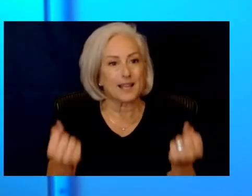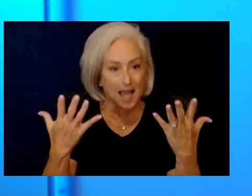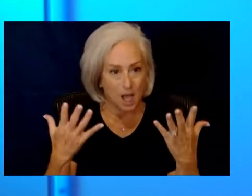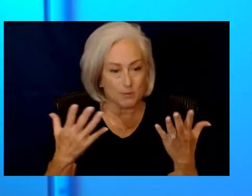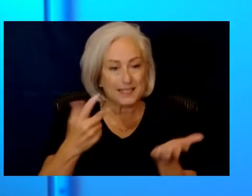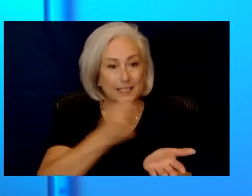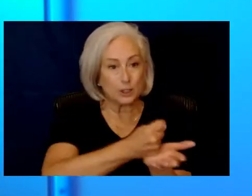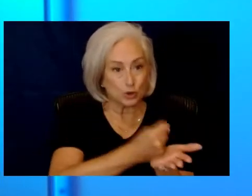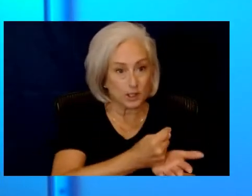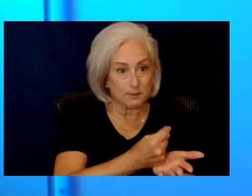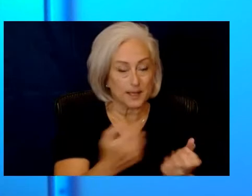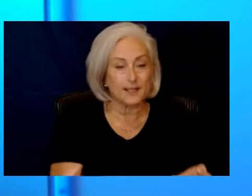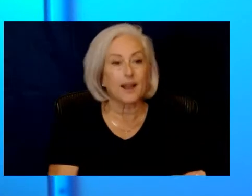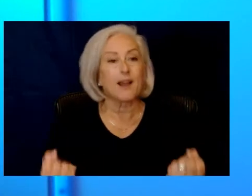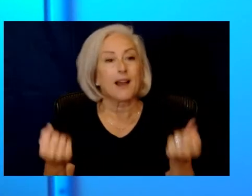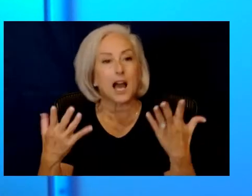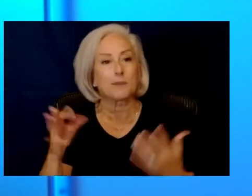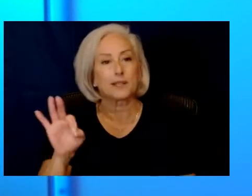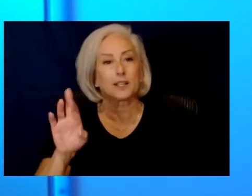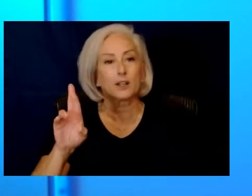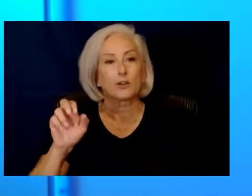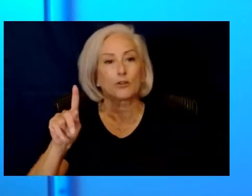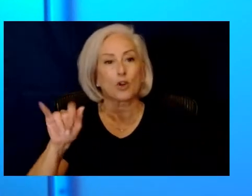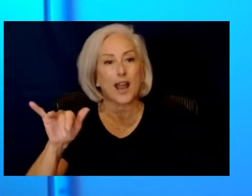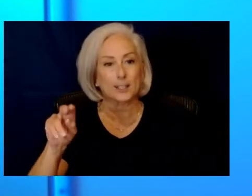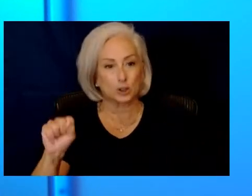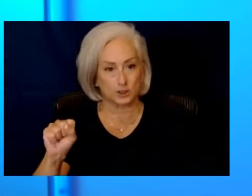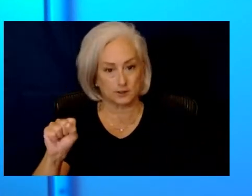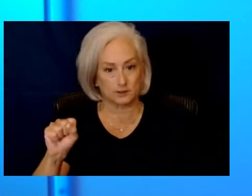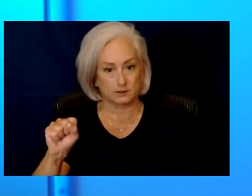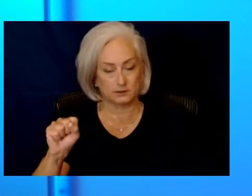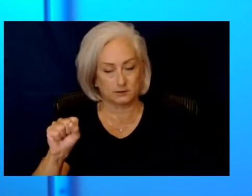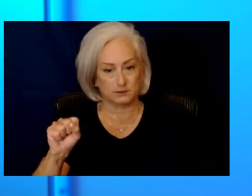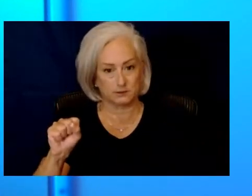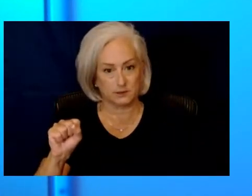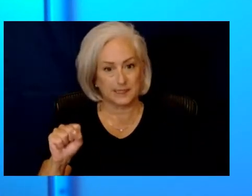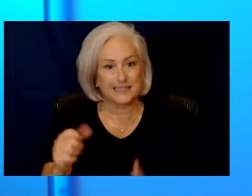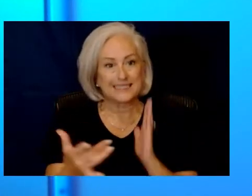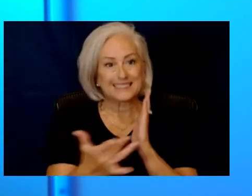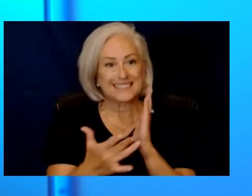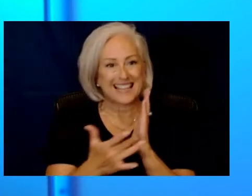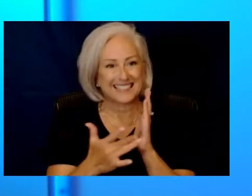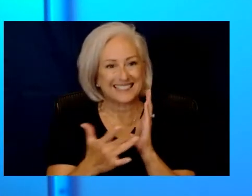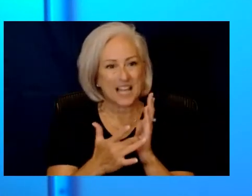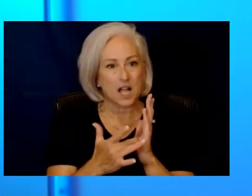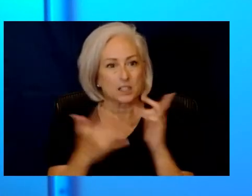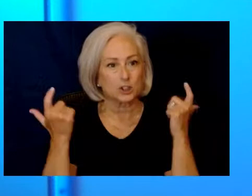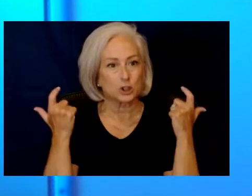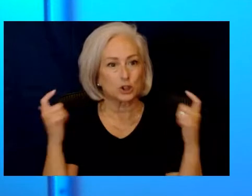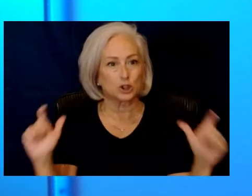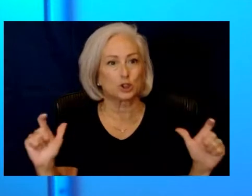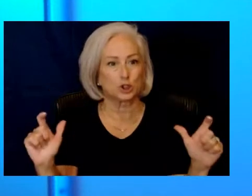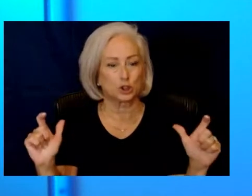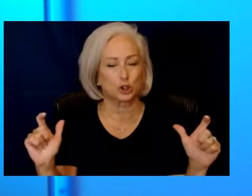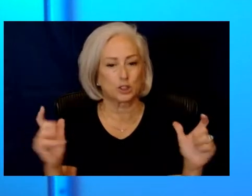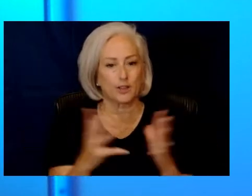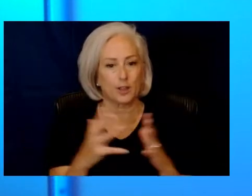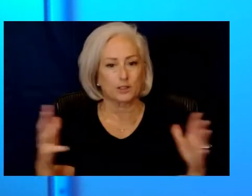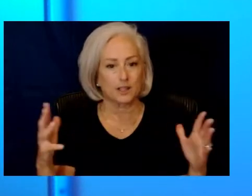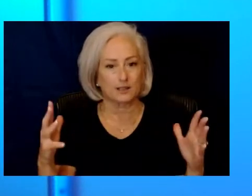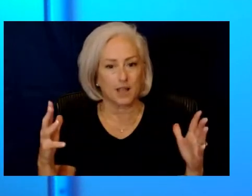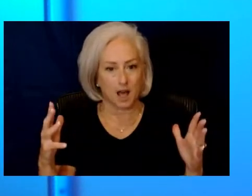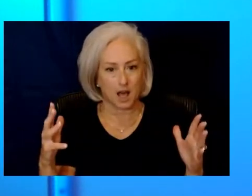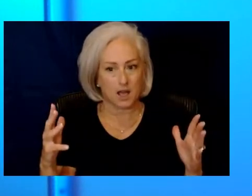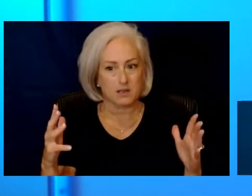mean, the technology is much larger. There's less of them, so the cost of the